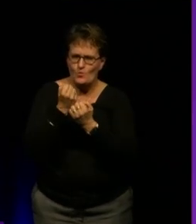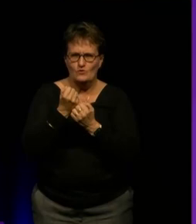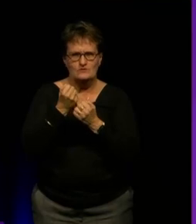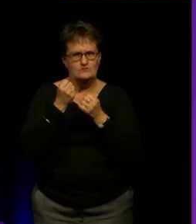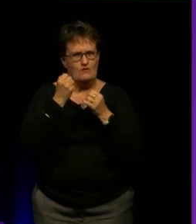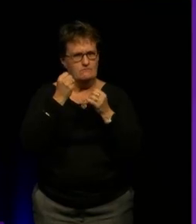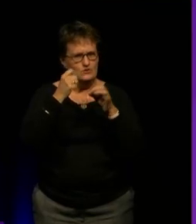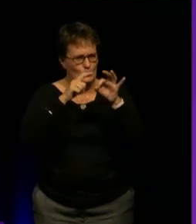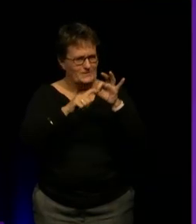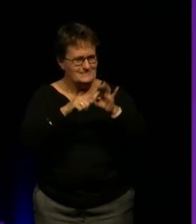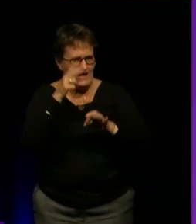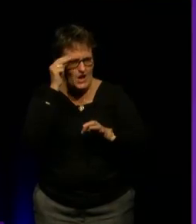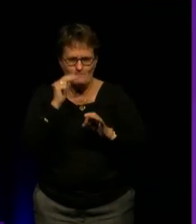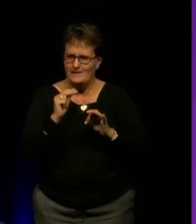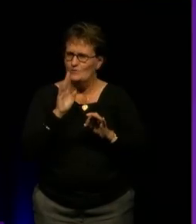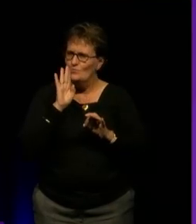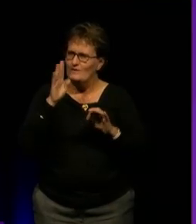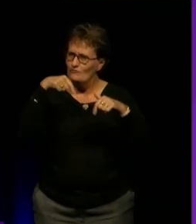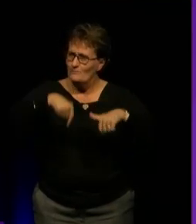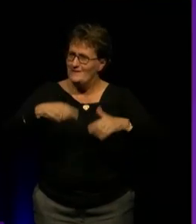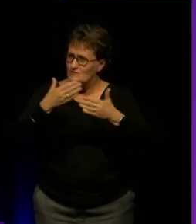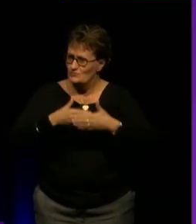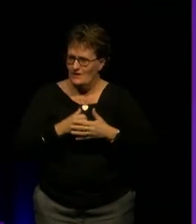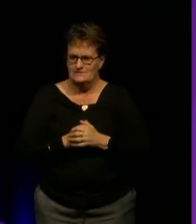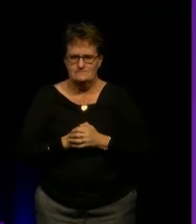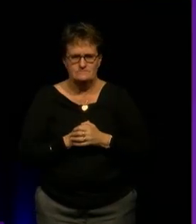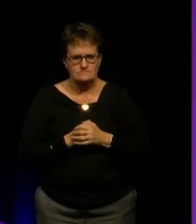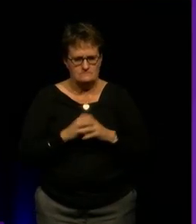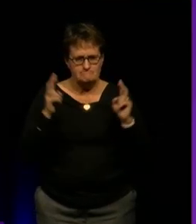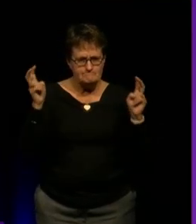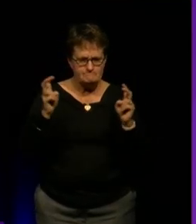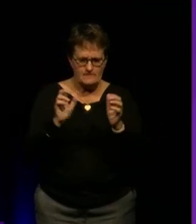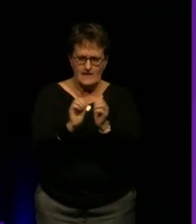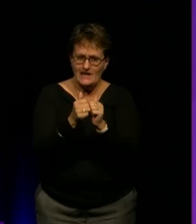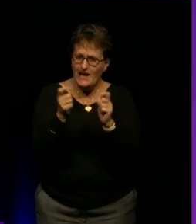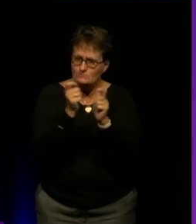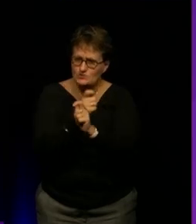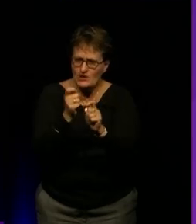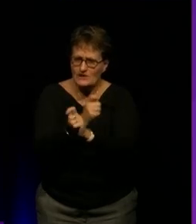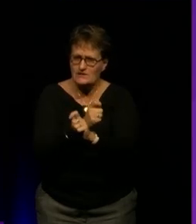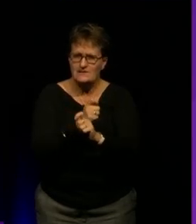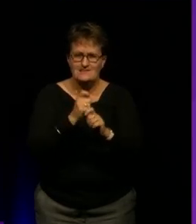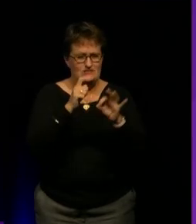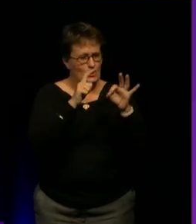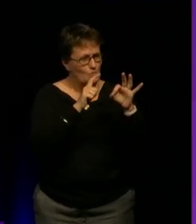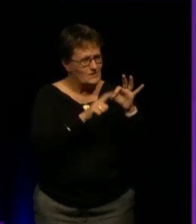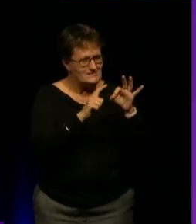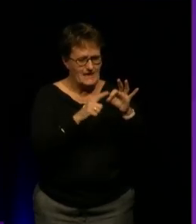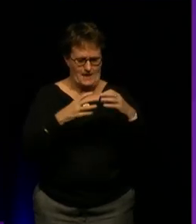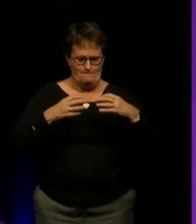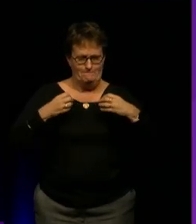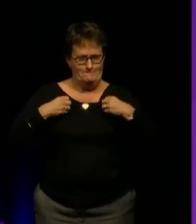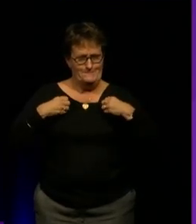have you here in the room tonight. Game Changers is a Queensland Business Leaders Hall of Fame initiative,